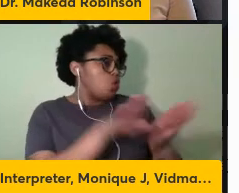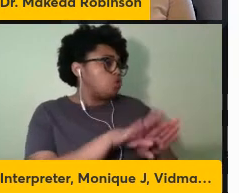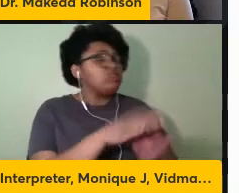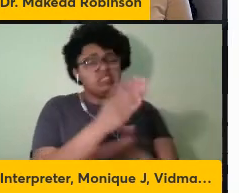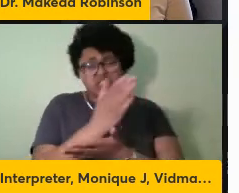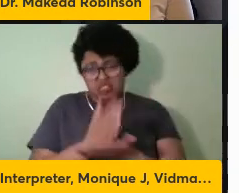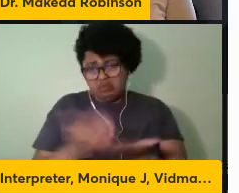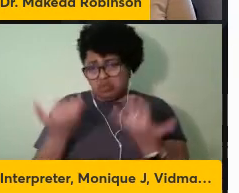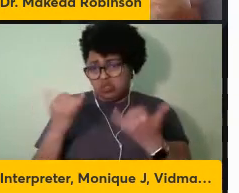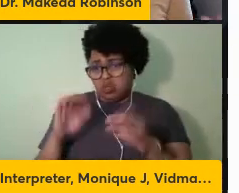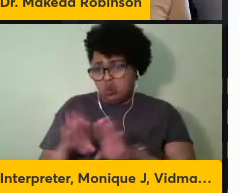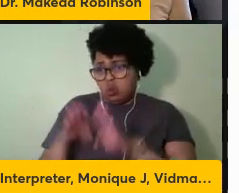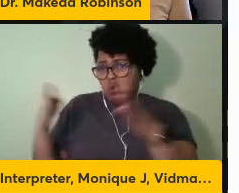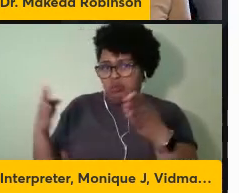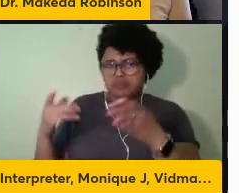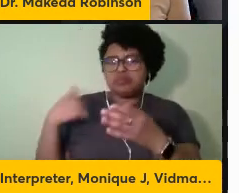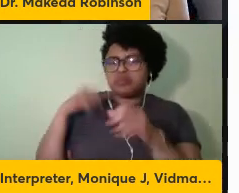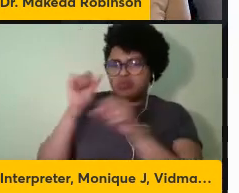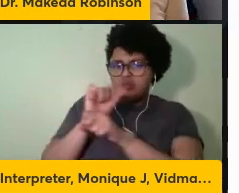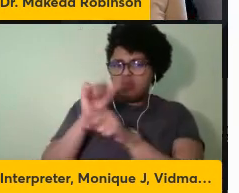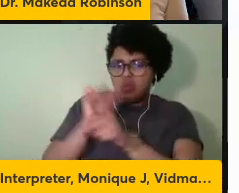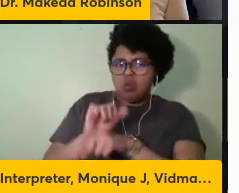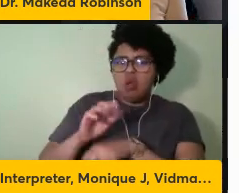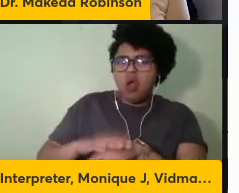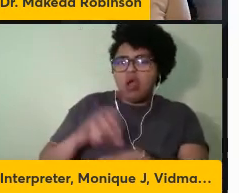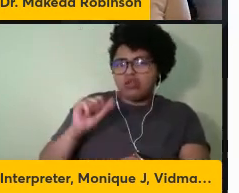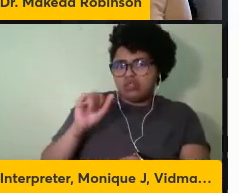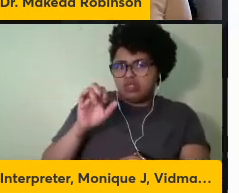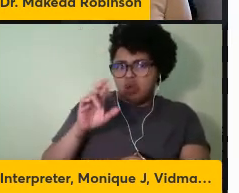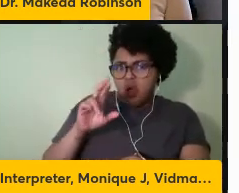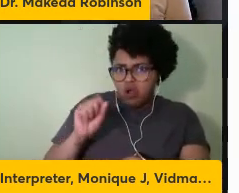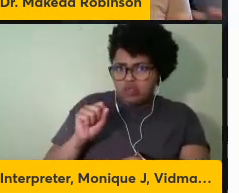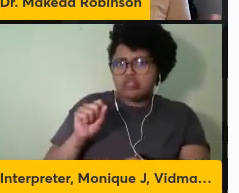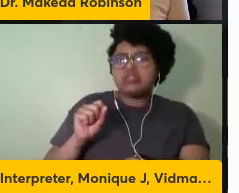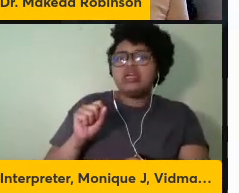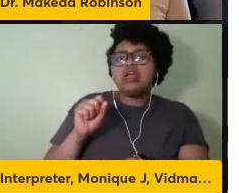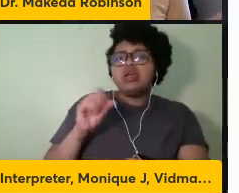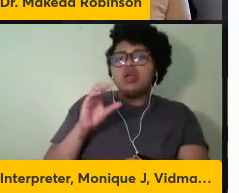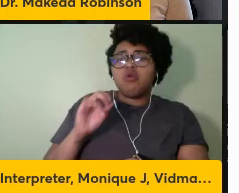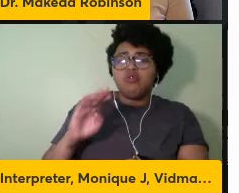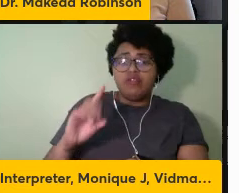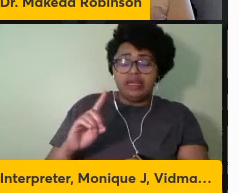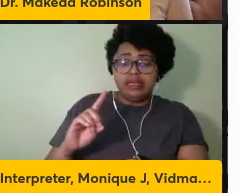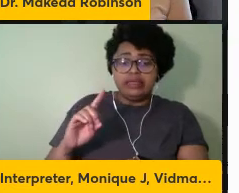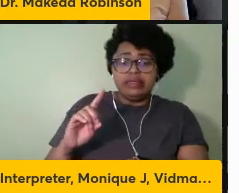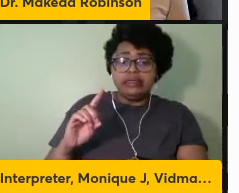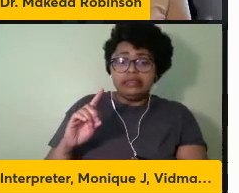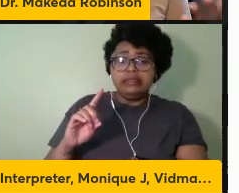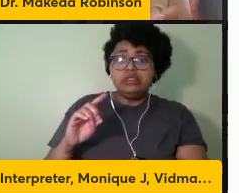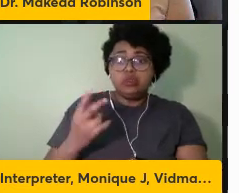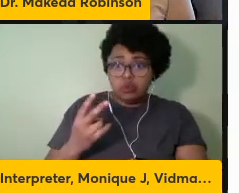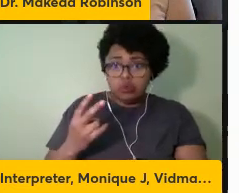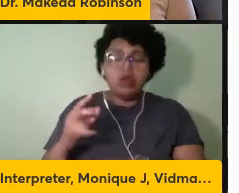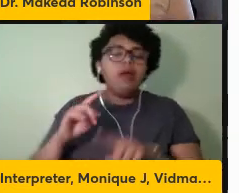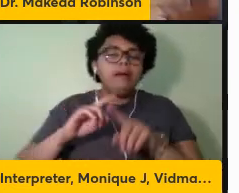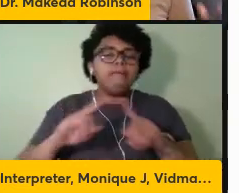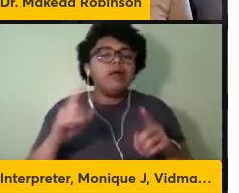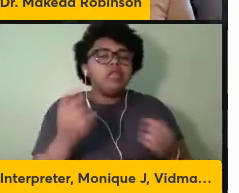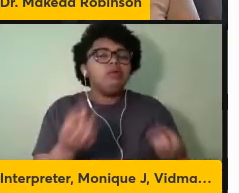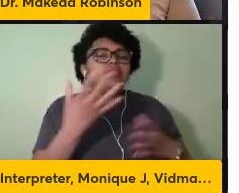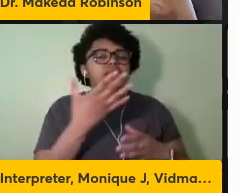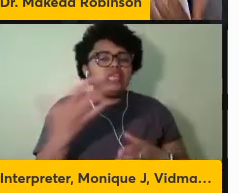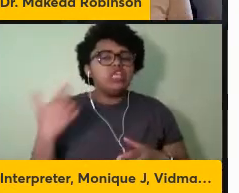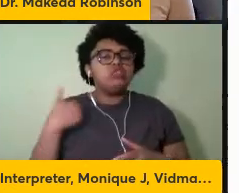on SARS-CoV-2, but many of us had additional time on our hands that we didn't have before, because many of the things we would do